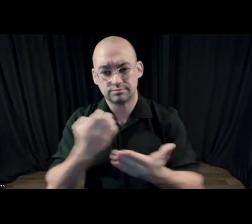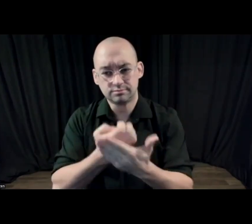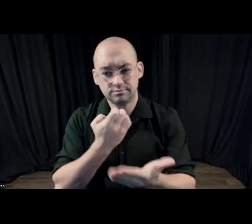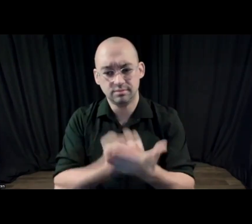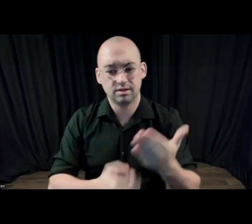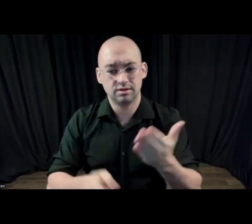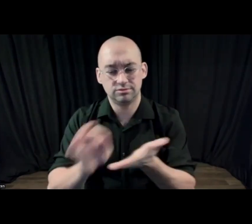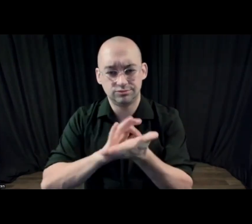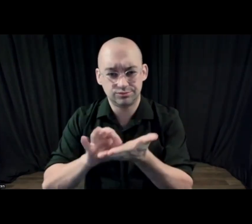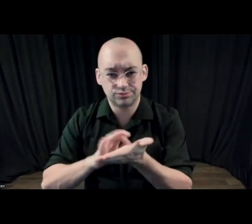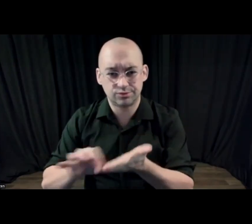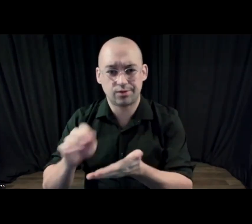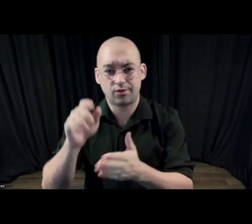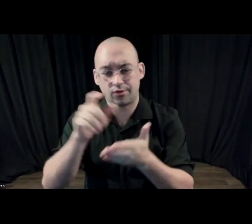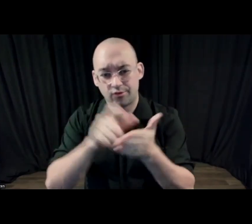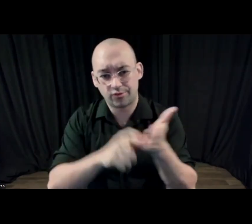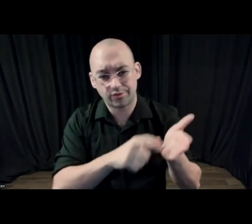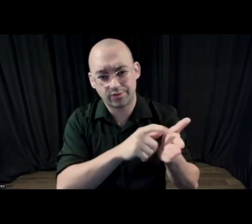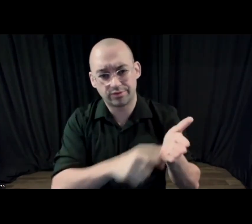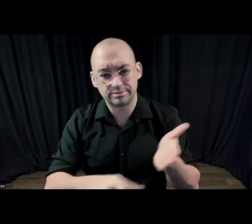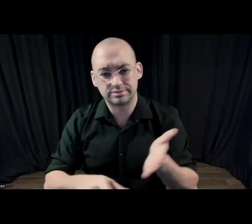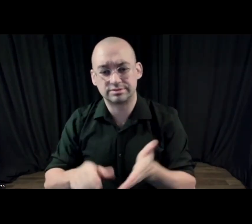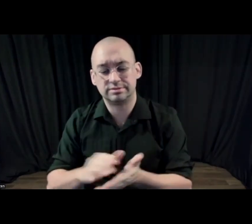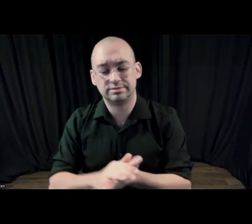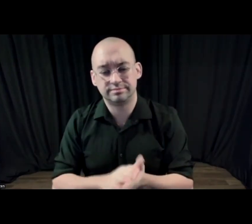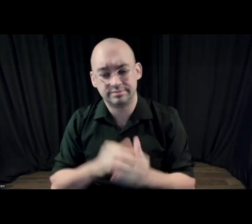journal articles, continuing